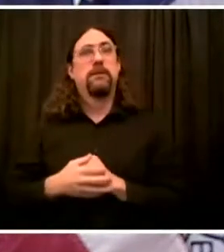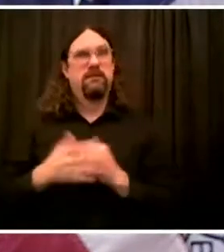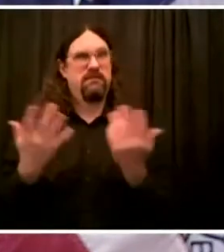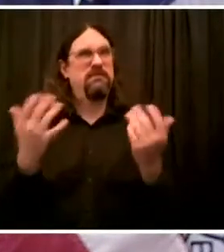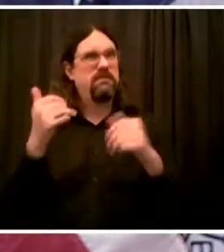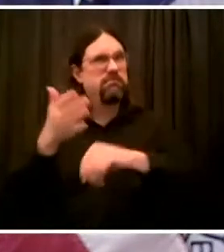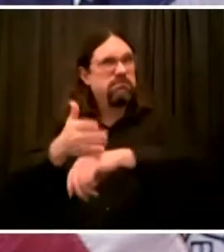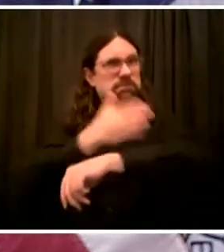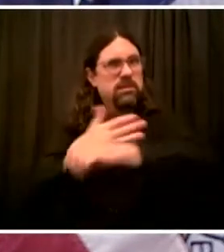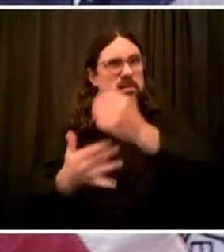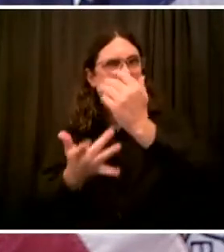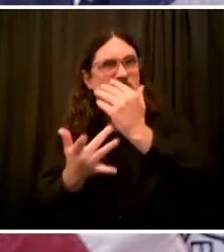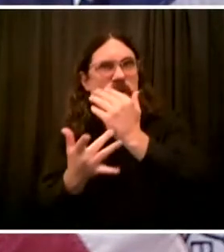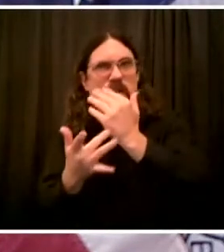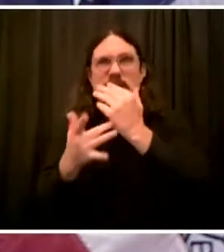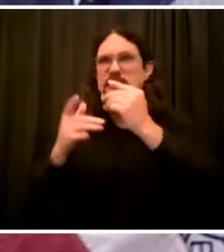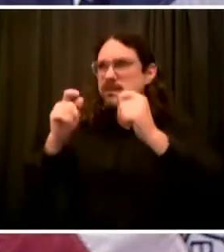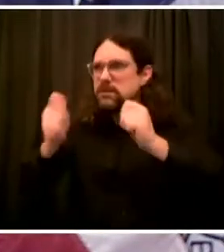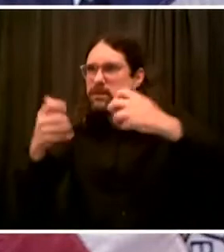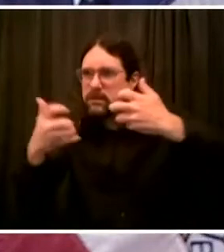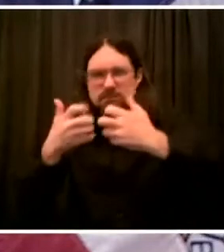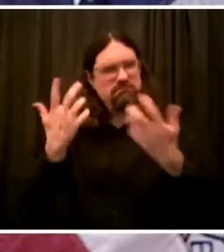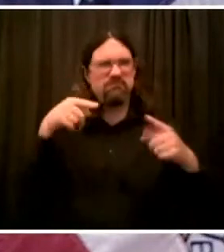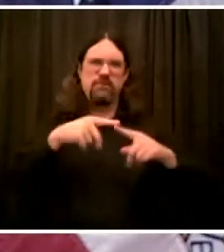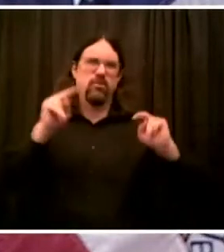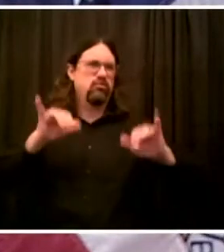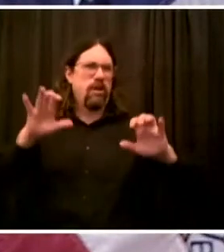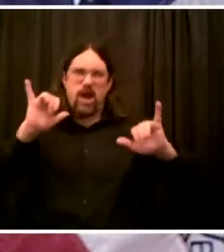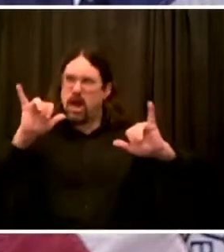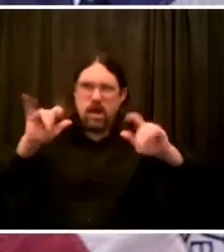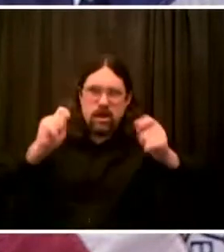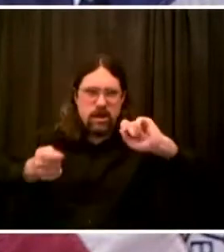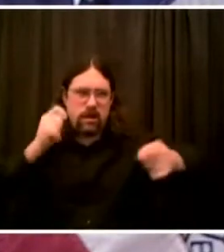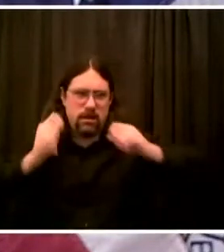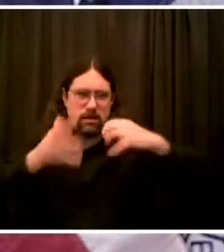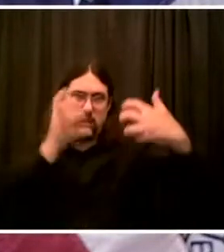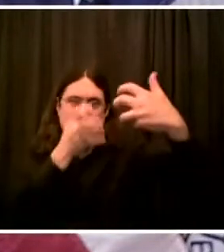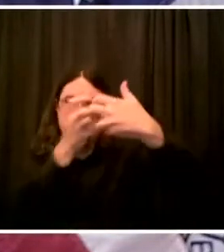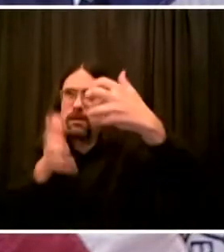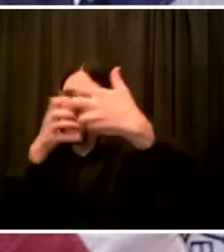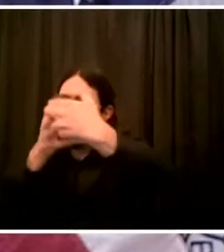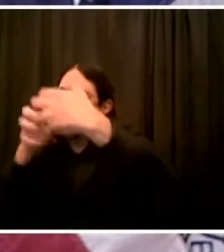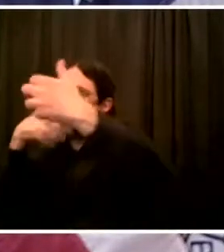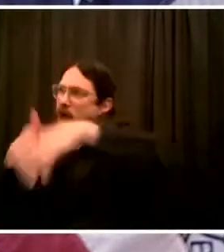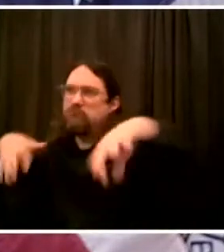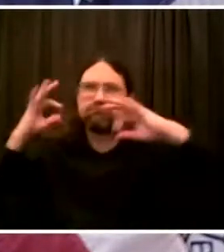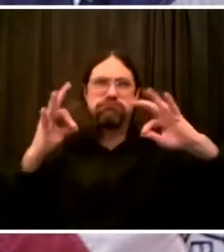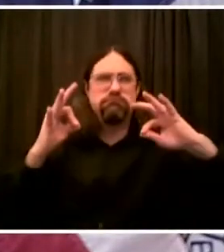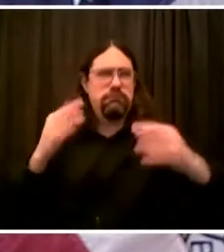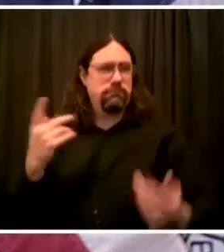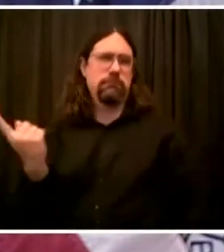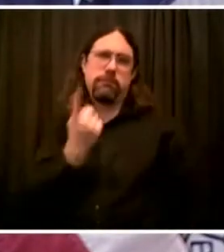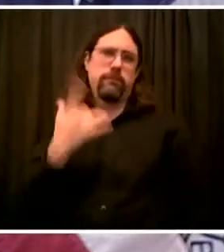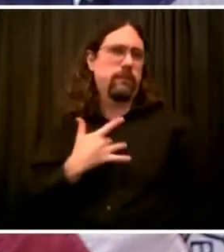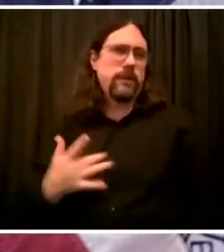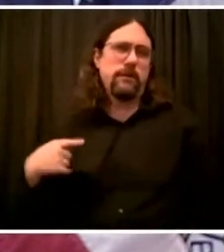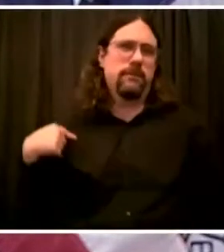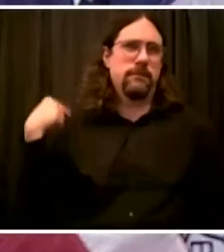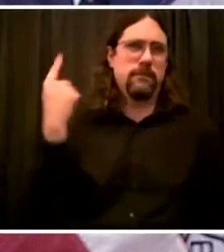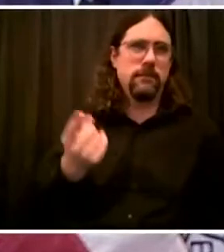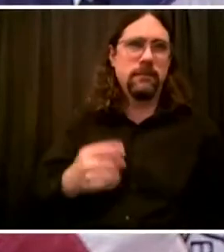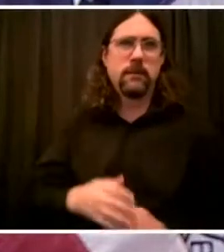And human beings, we are social creatures. We need to be with each other. We need to collaborate. We need